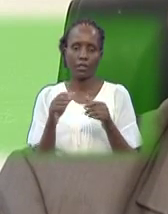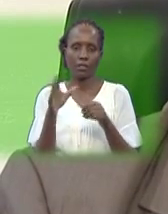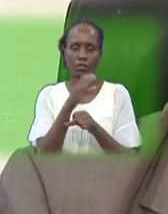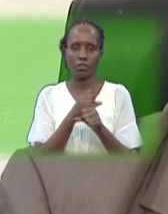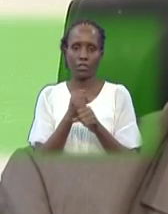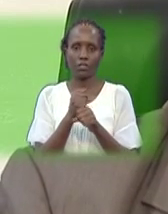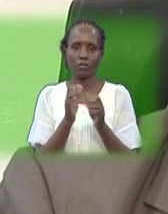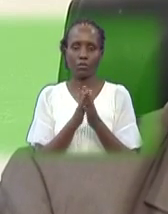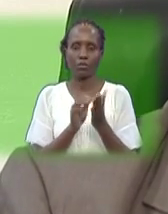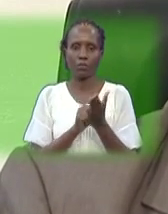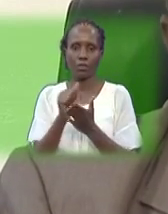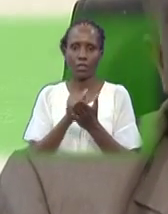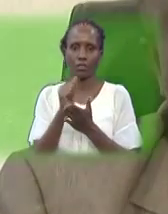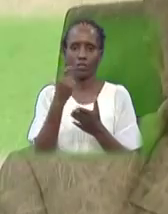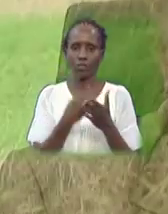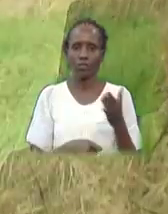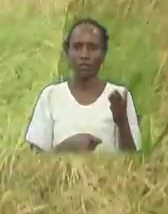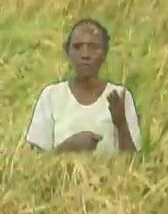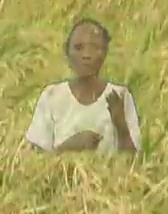associated with the production costs.